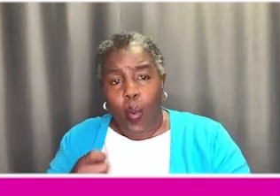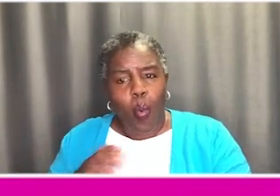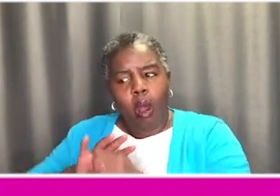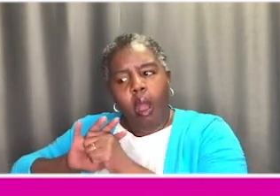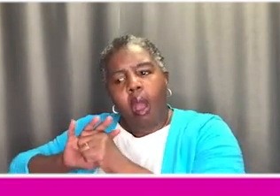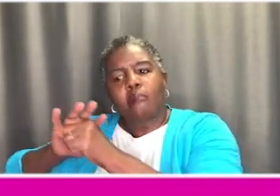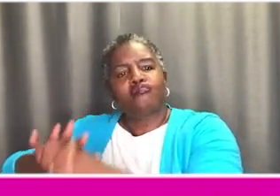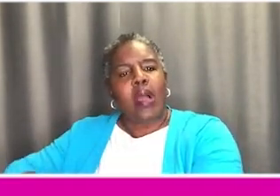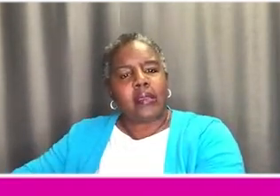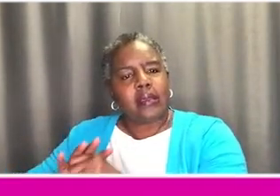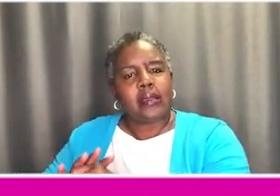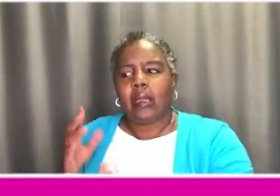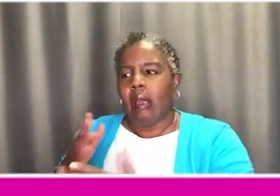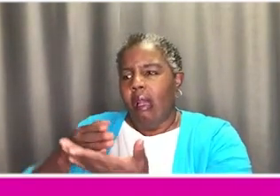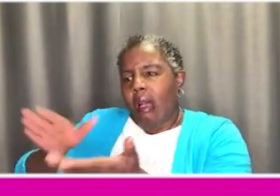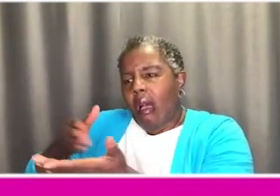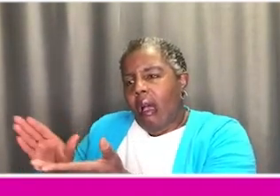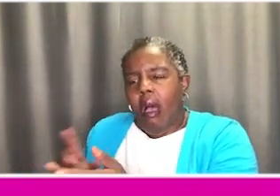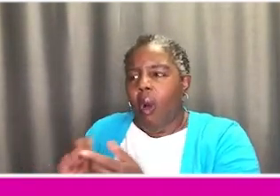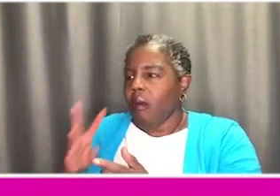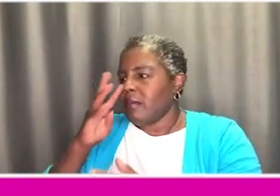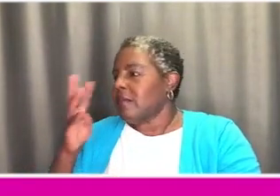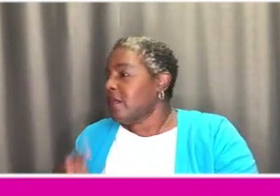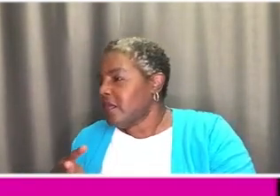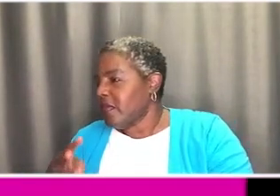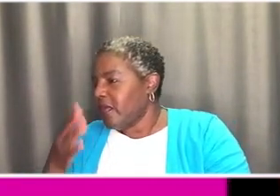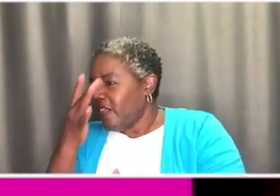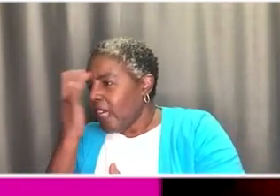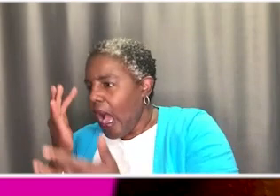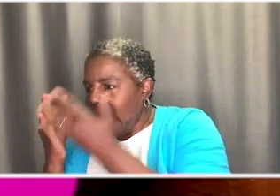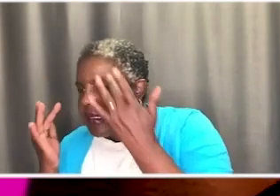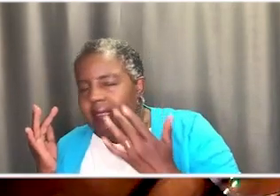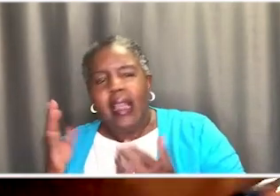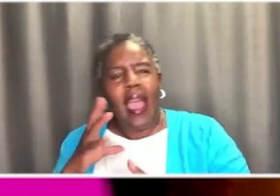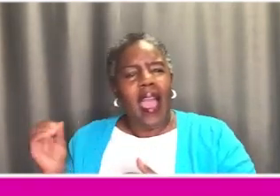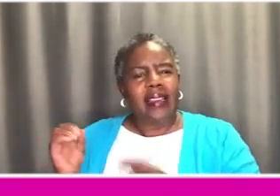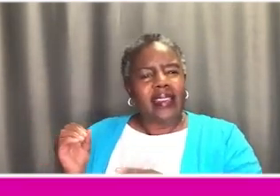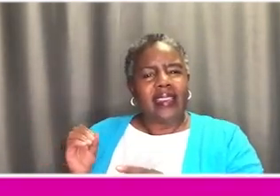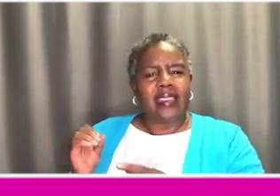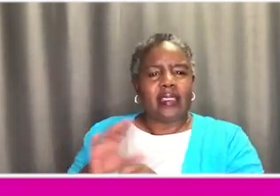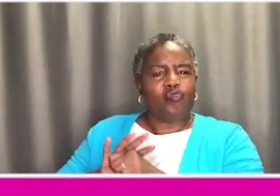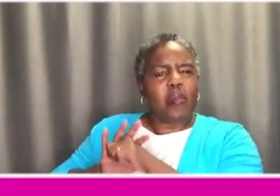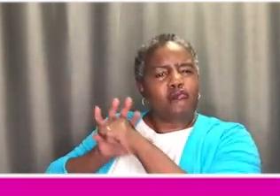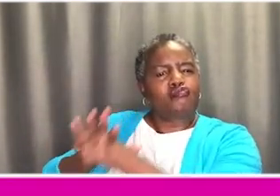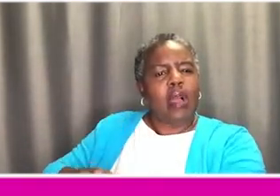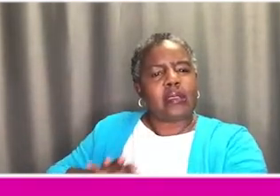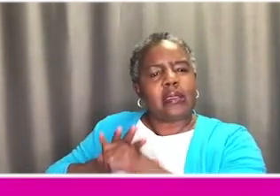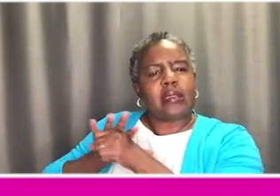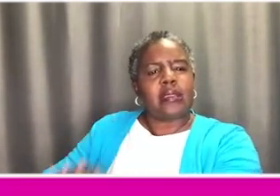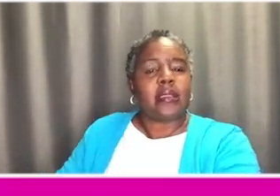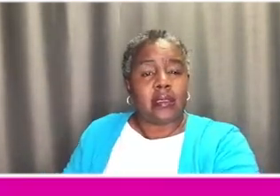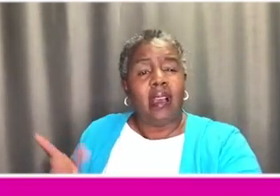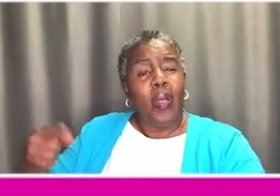oppressed and marginalized and suppressed and forgotten and repressed. And